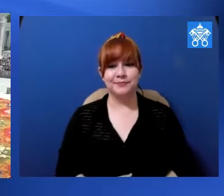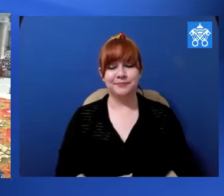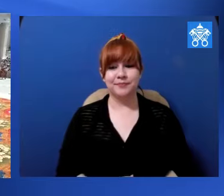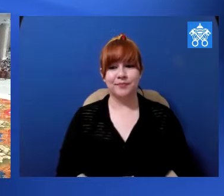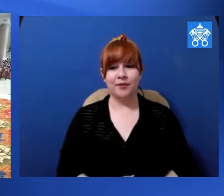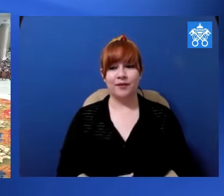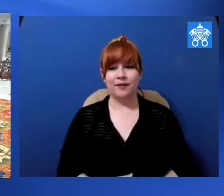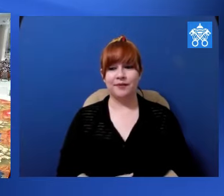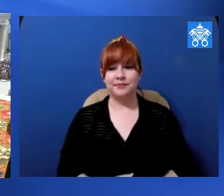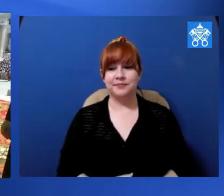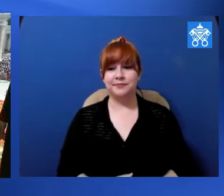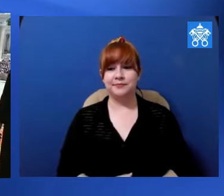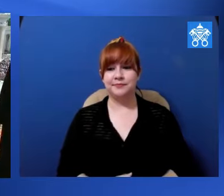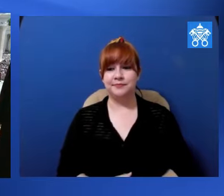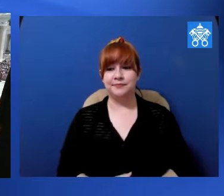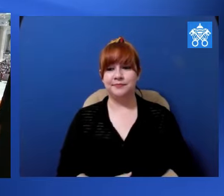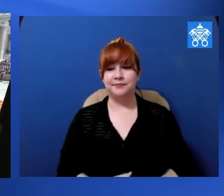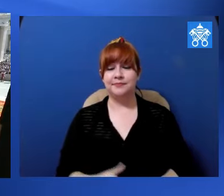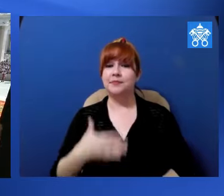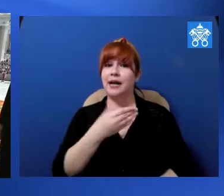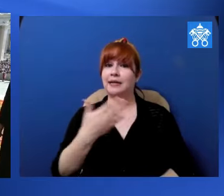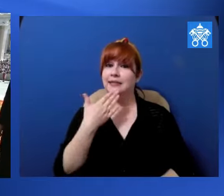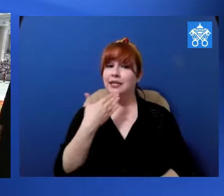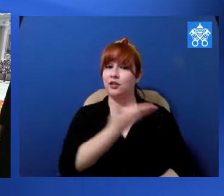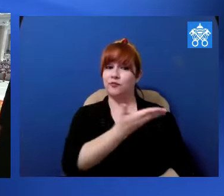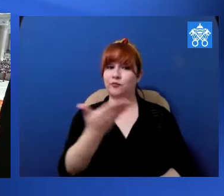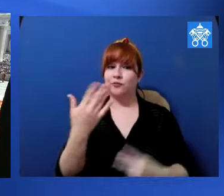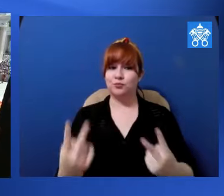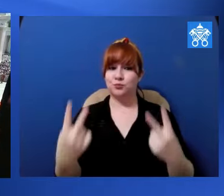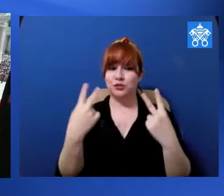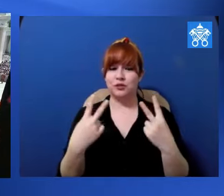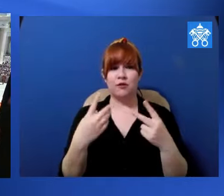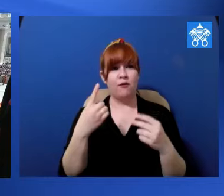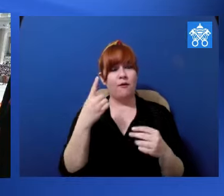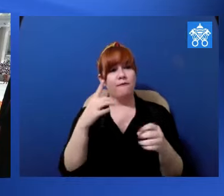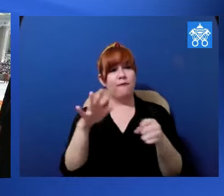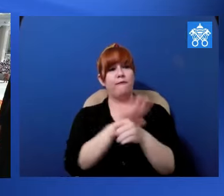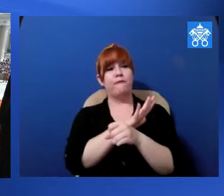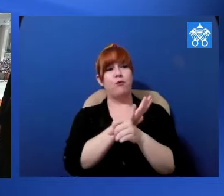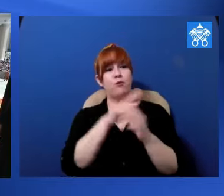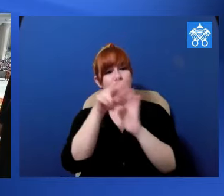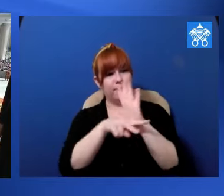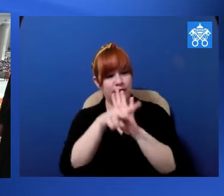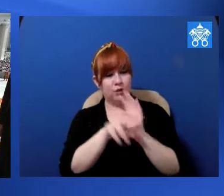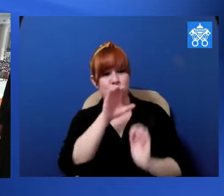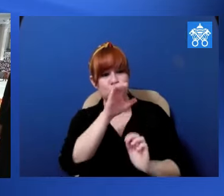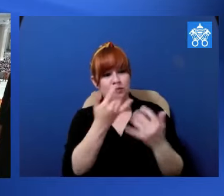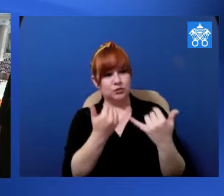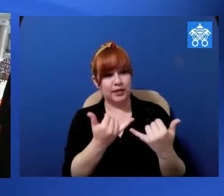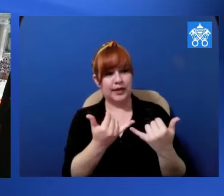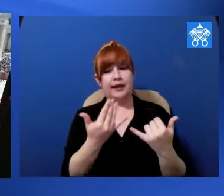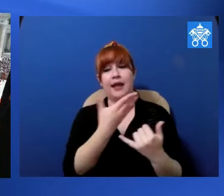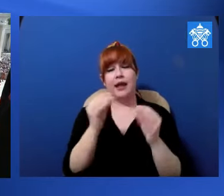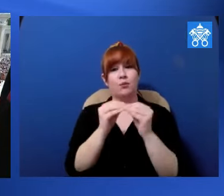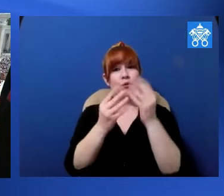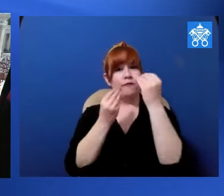technicians here in studio. And thanks to all of you for joining us today. For full coverage of today's audience,